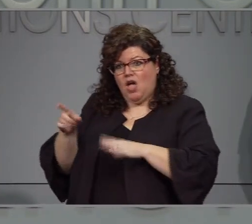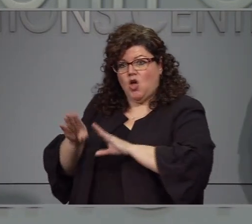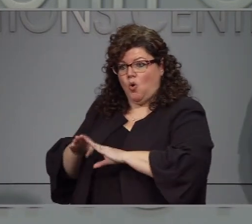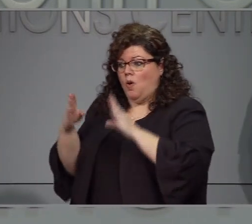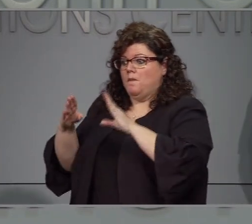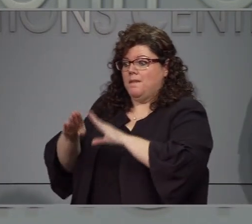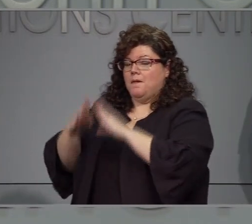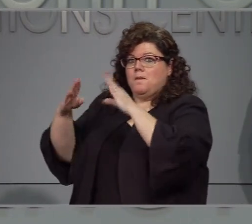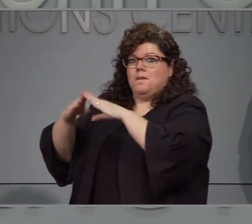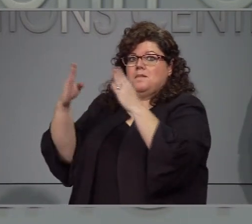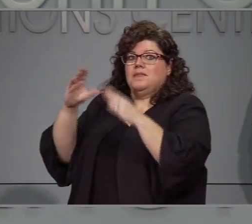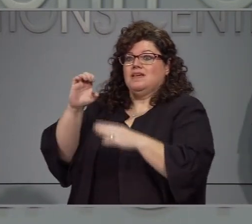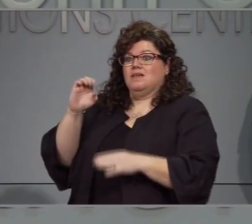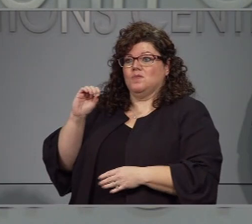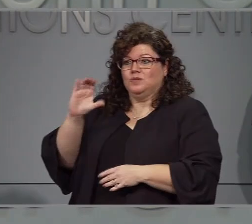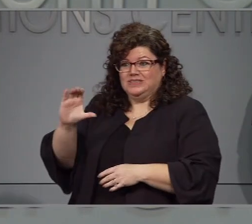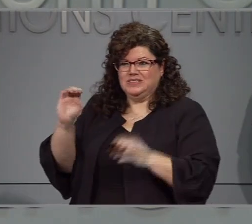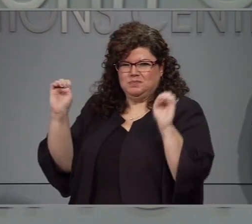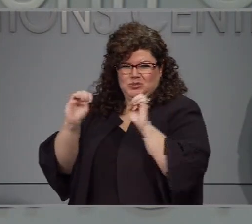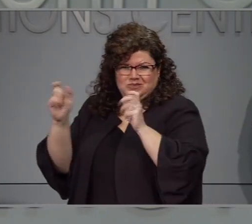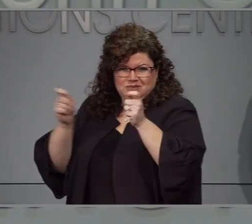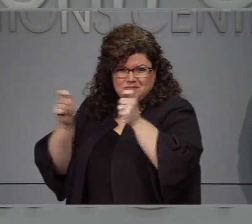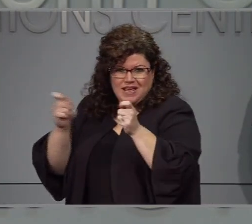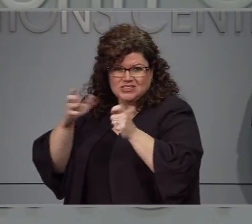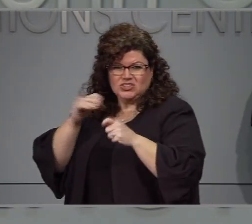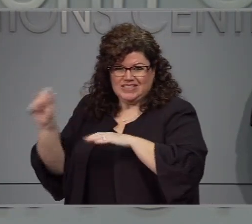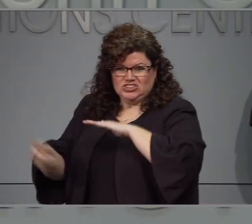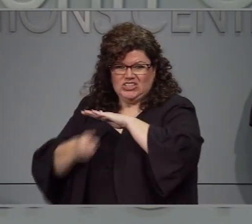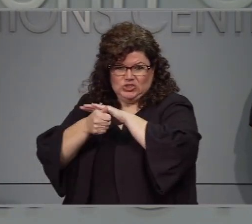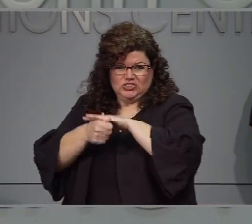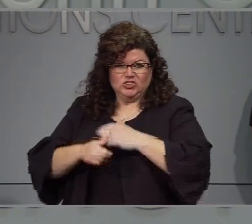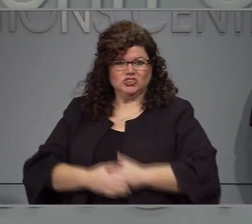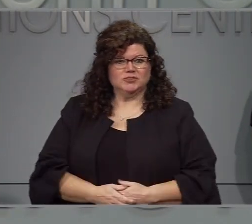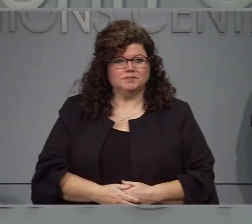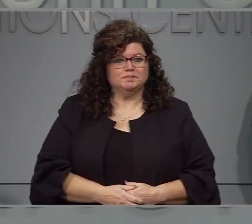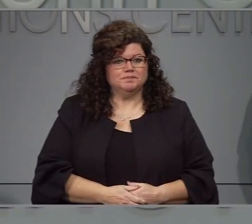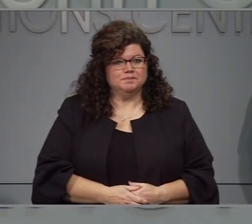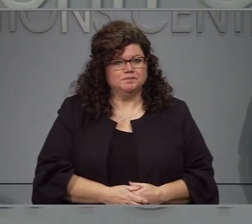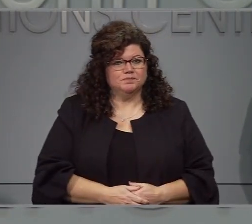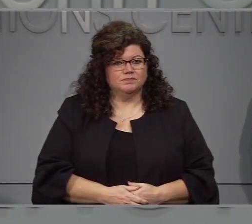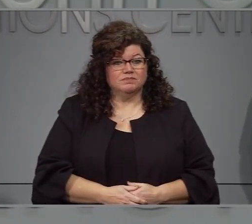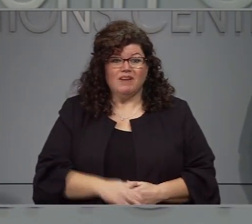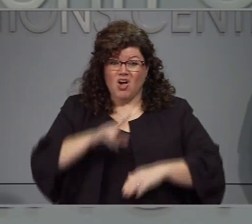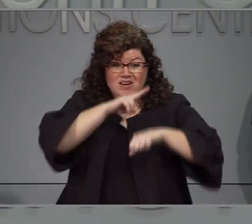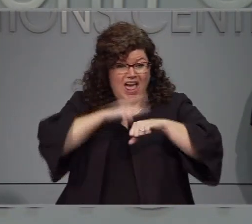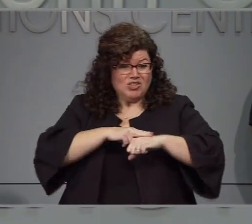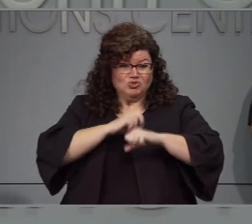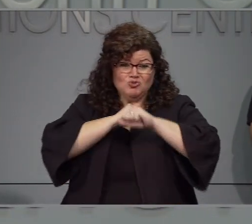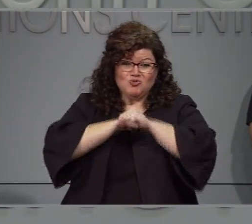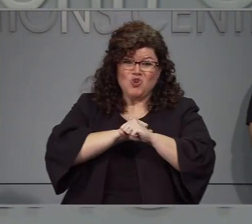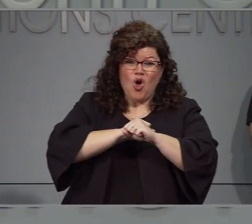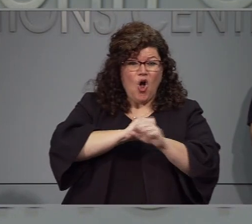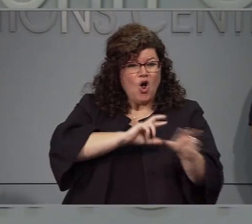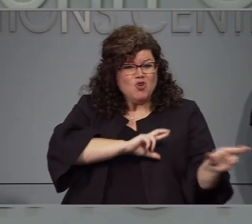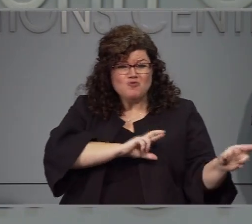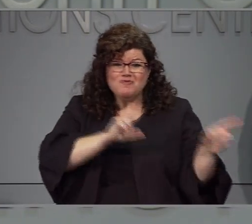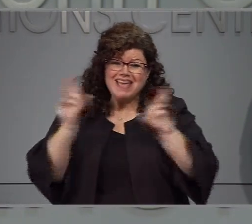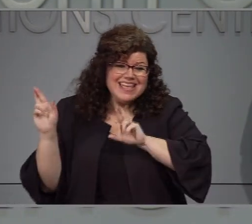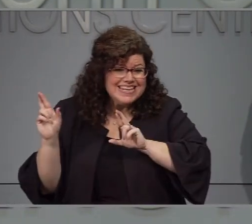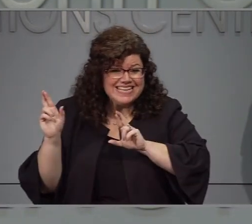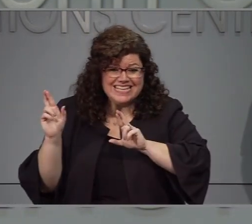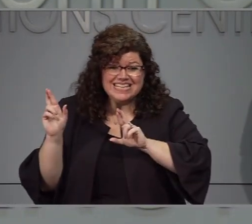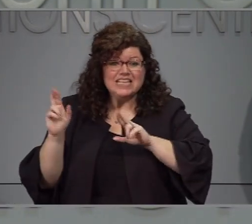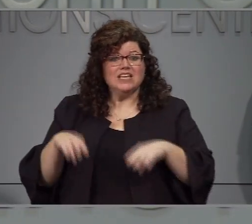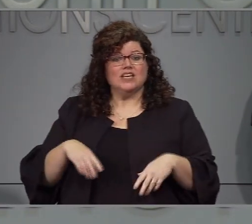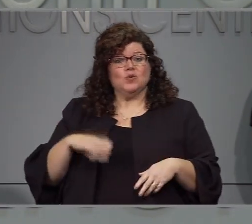and shelters. The CERT has 142 motivated North Carolina National Guard soldiers and airmen staged